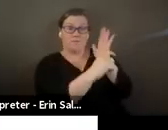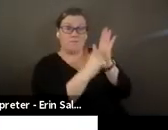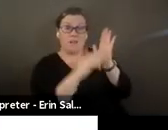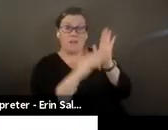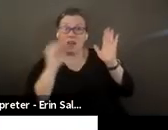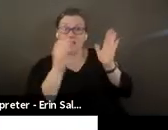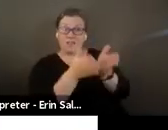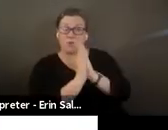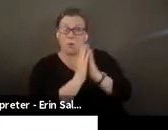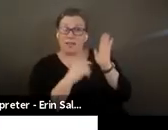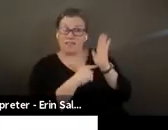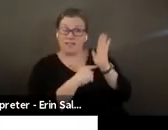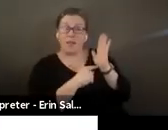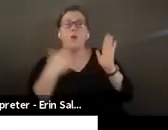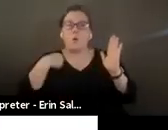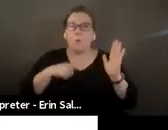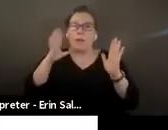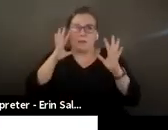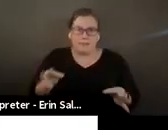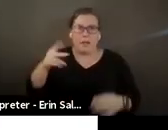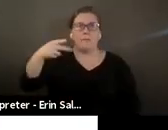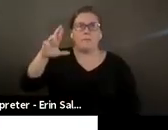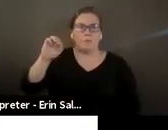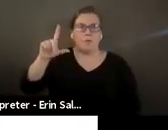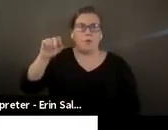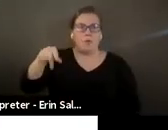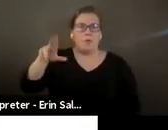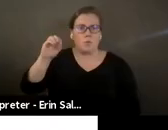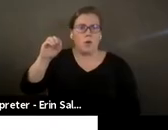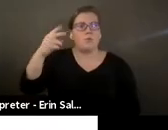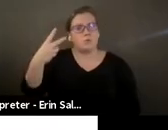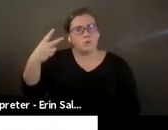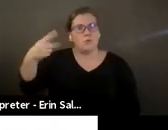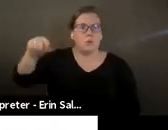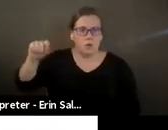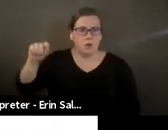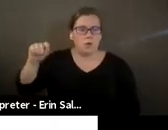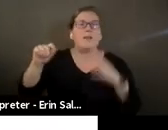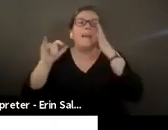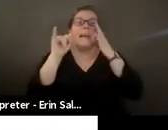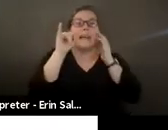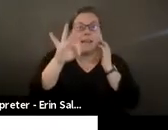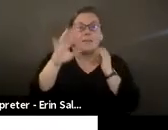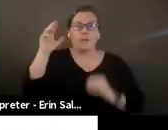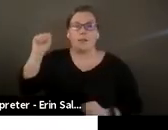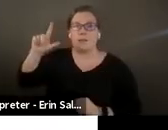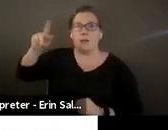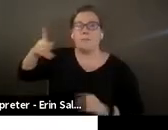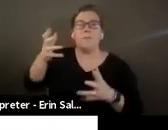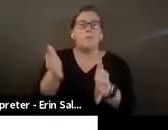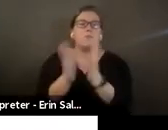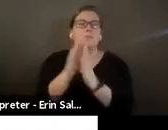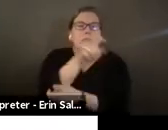If a speech language pathologist would like to request a different AAC app, they can certainly do that because